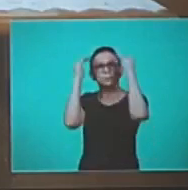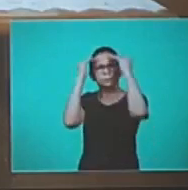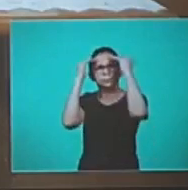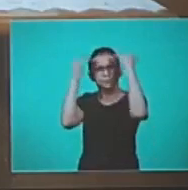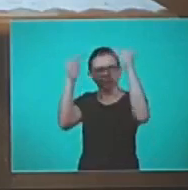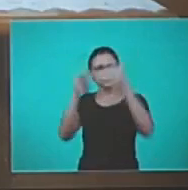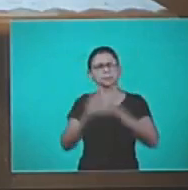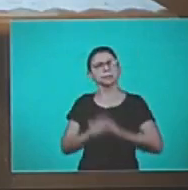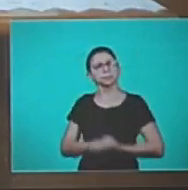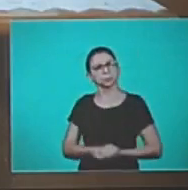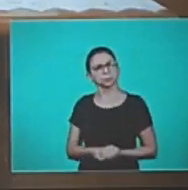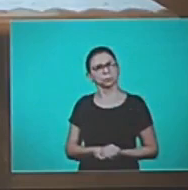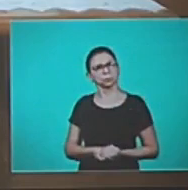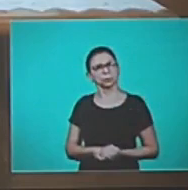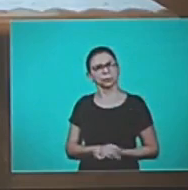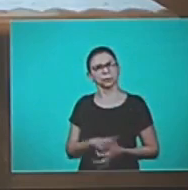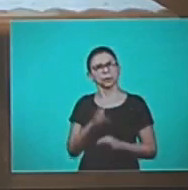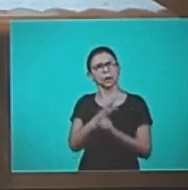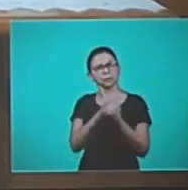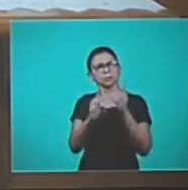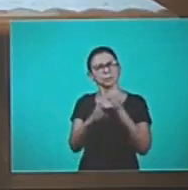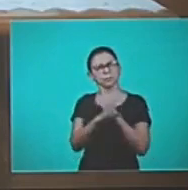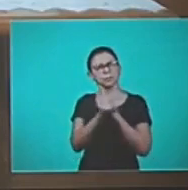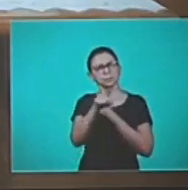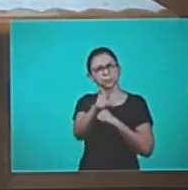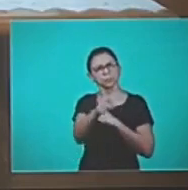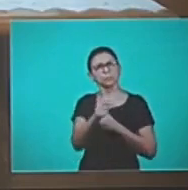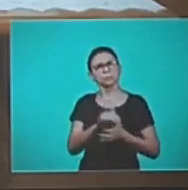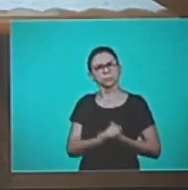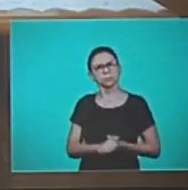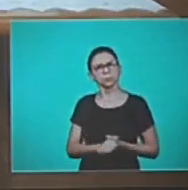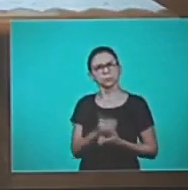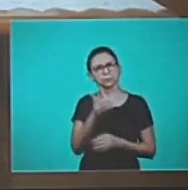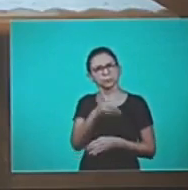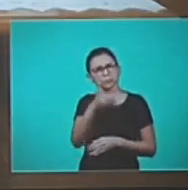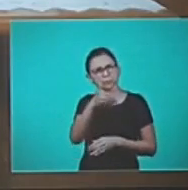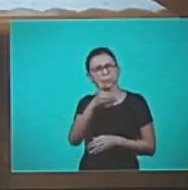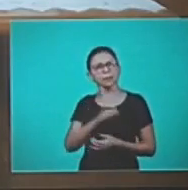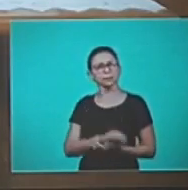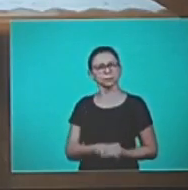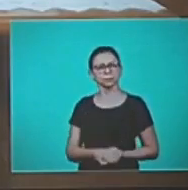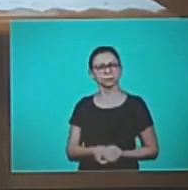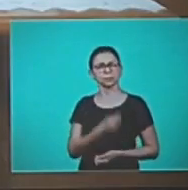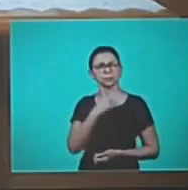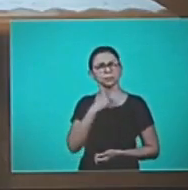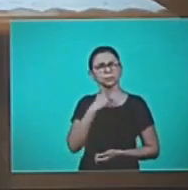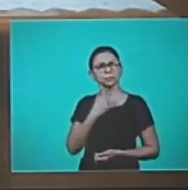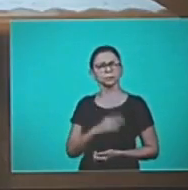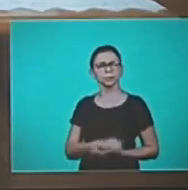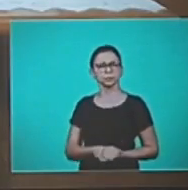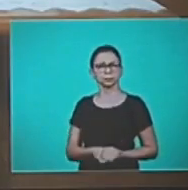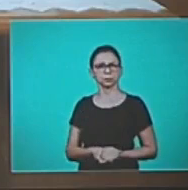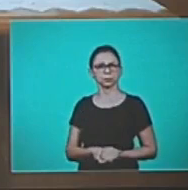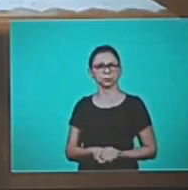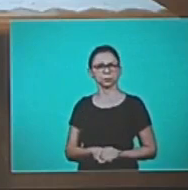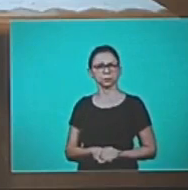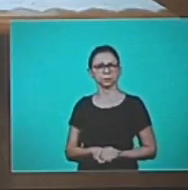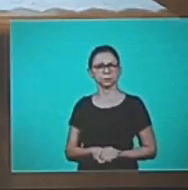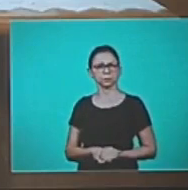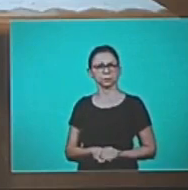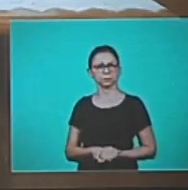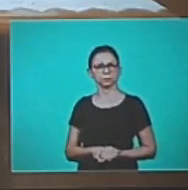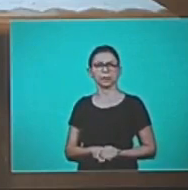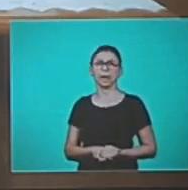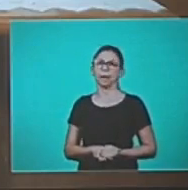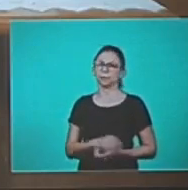are they being pushed to come to the church, to come to Sunday school? They can't come because they have many reasons. They come up with excuses. They only